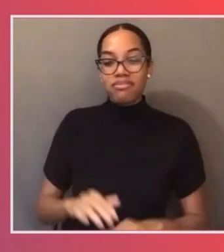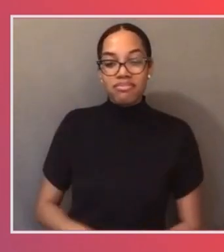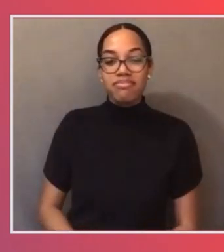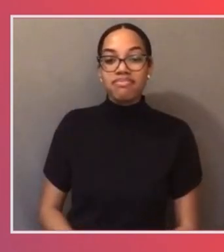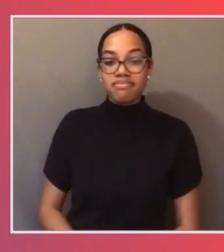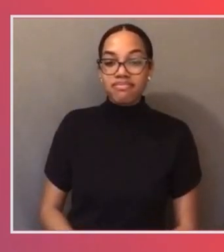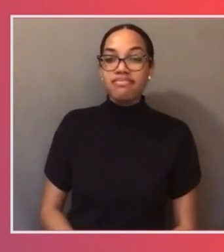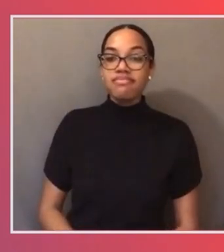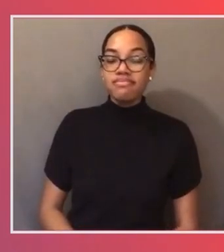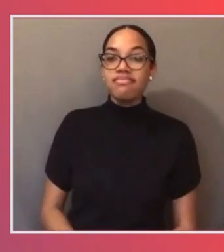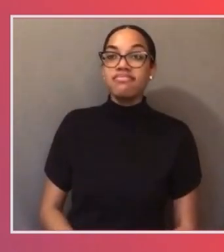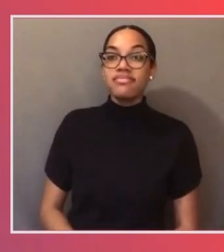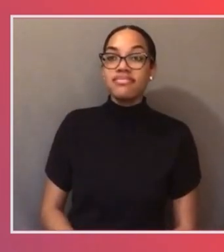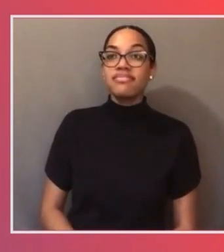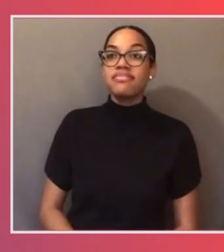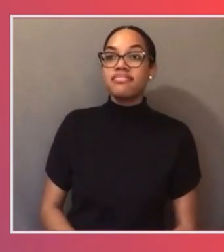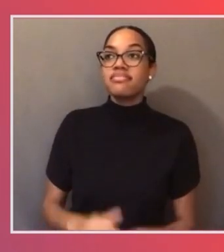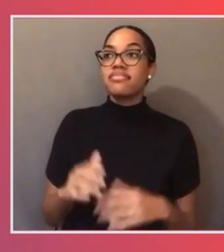a lot.